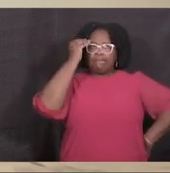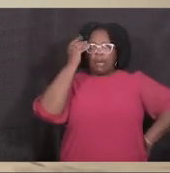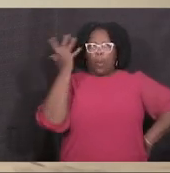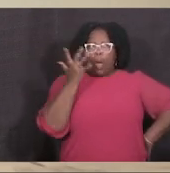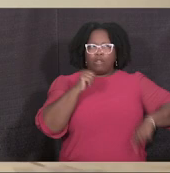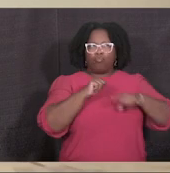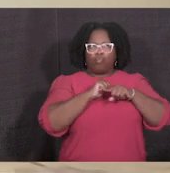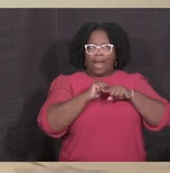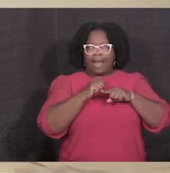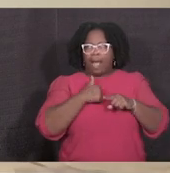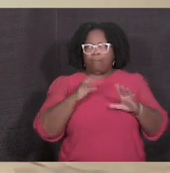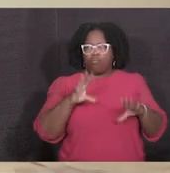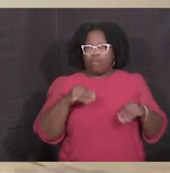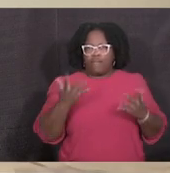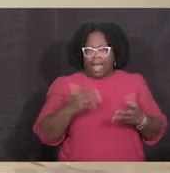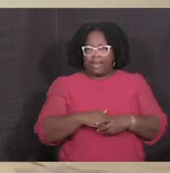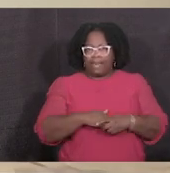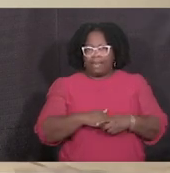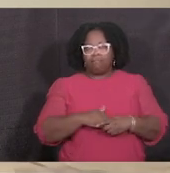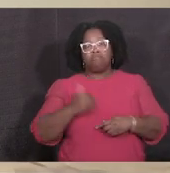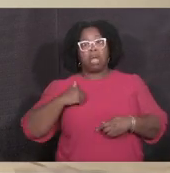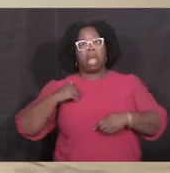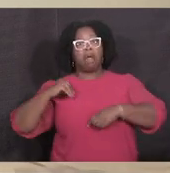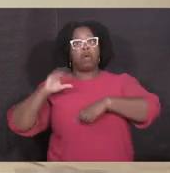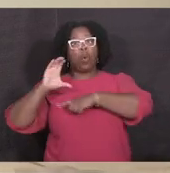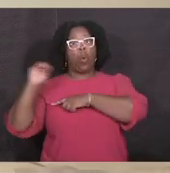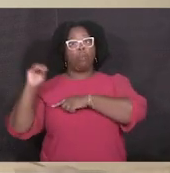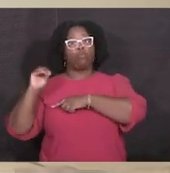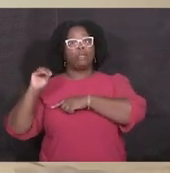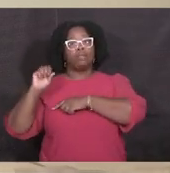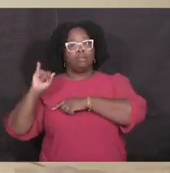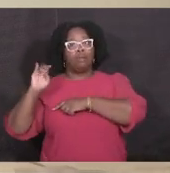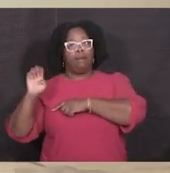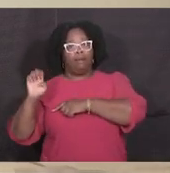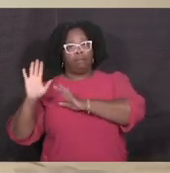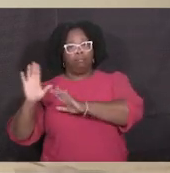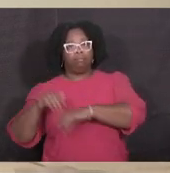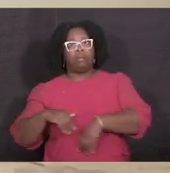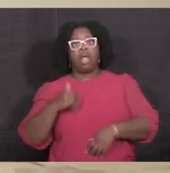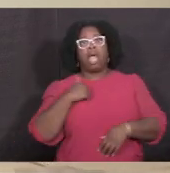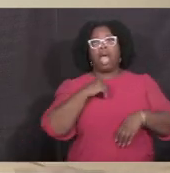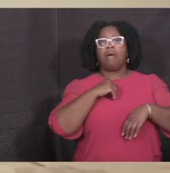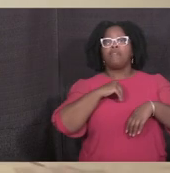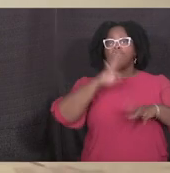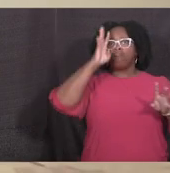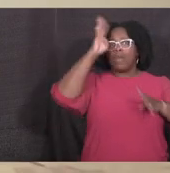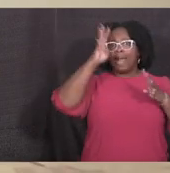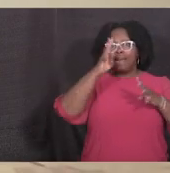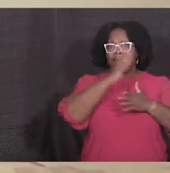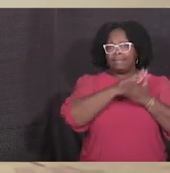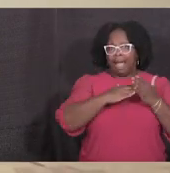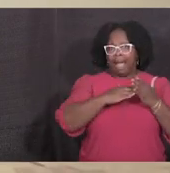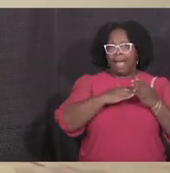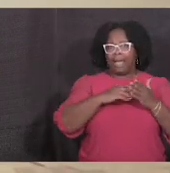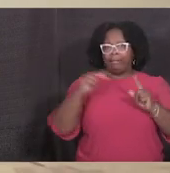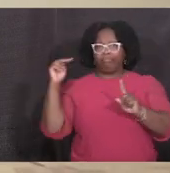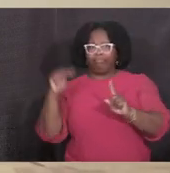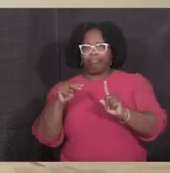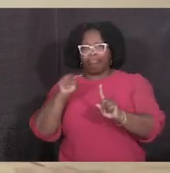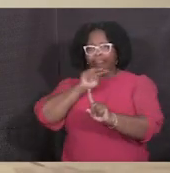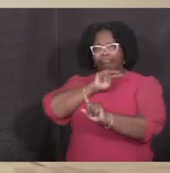providing. There's a corporate side to this business. There's a creative side to this business. If your